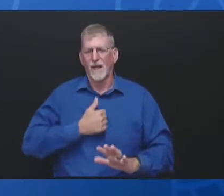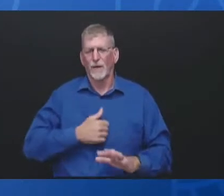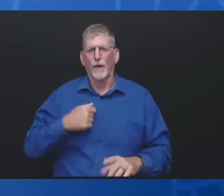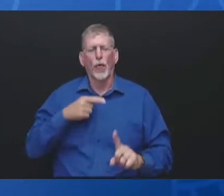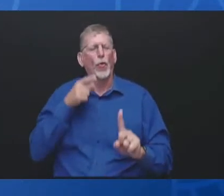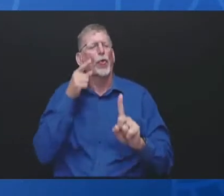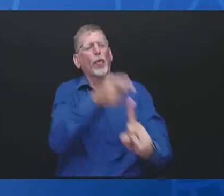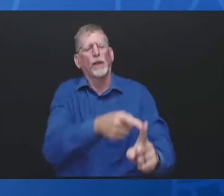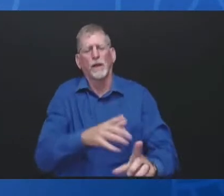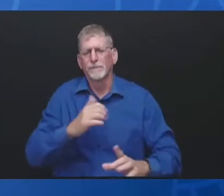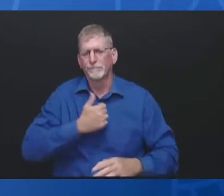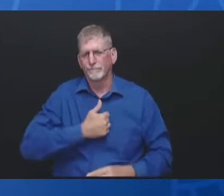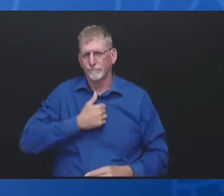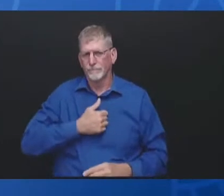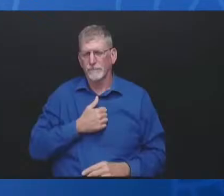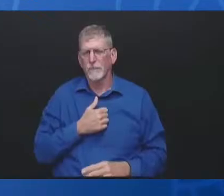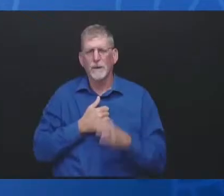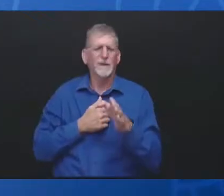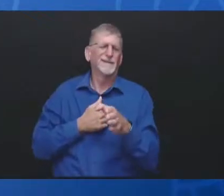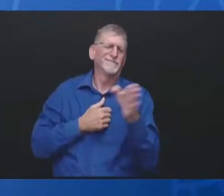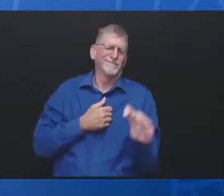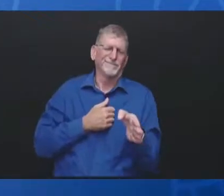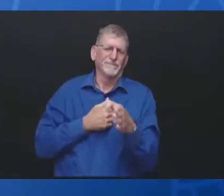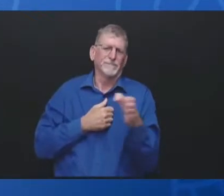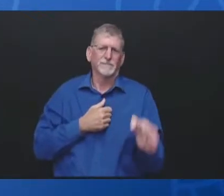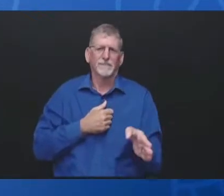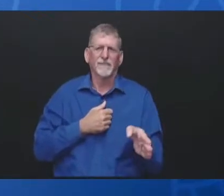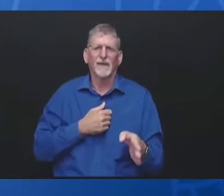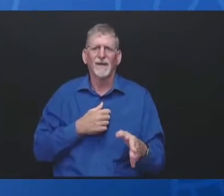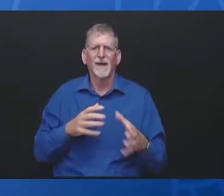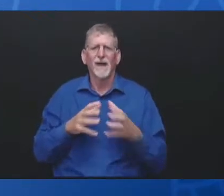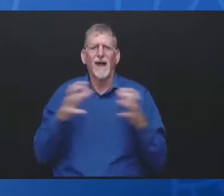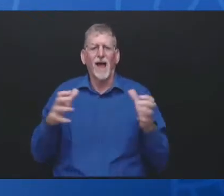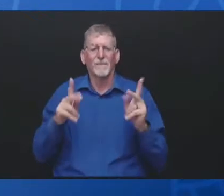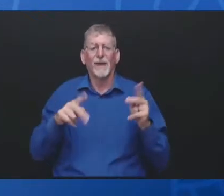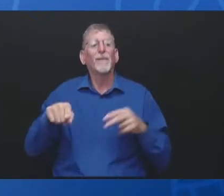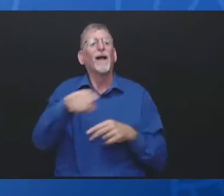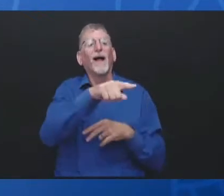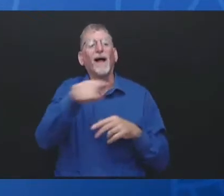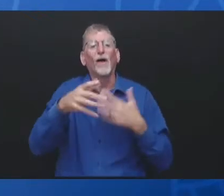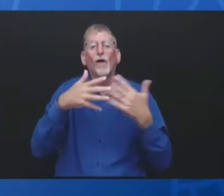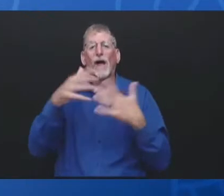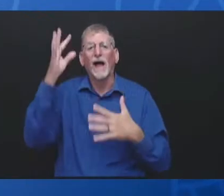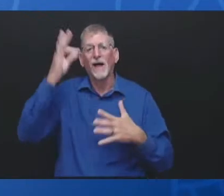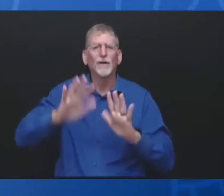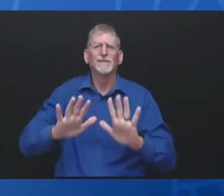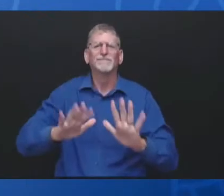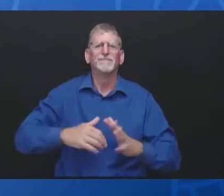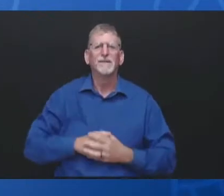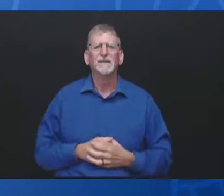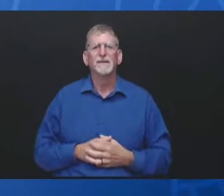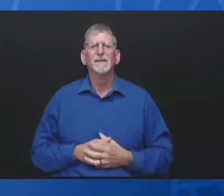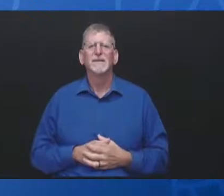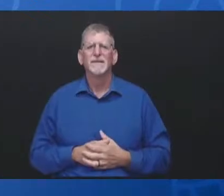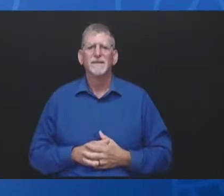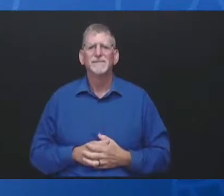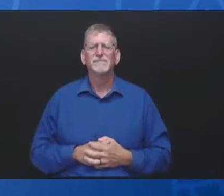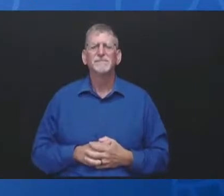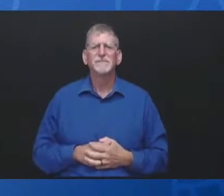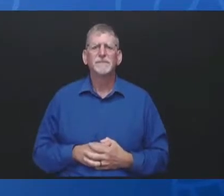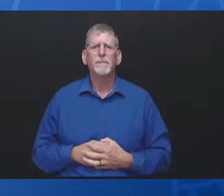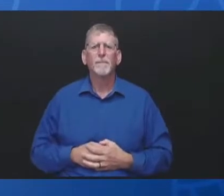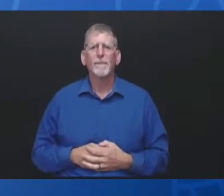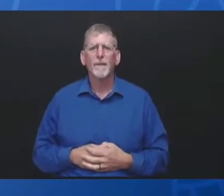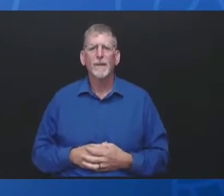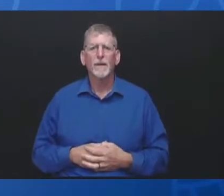the gray hair. Gray hair. Not you, sir. Speak up. I can make it. Thank Thank you very much. Thank you. Sorry. No, it's all right. If you wait, they run right